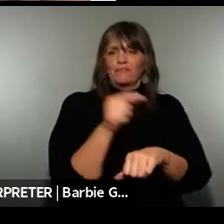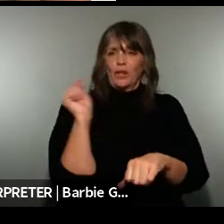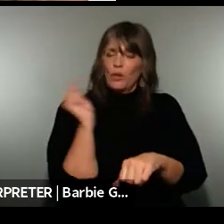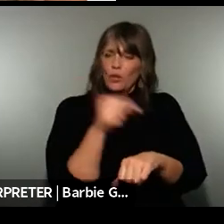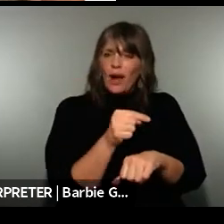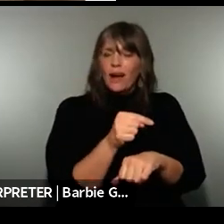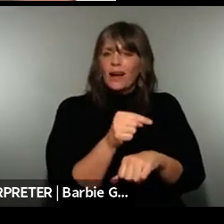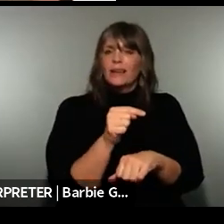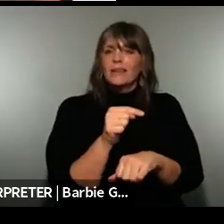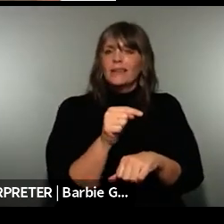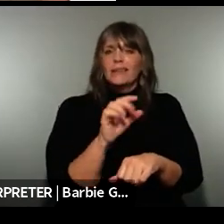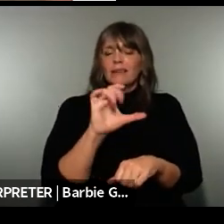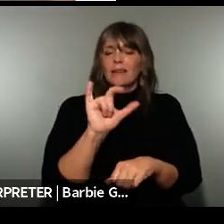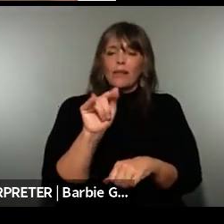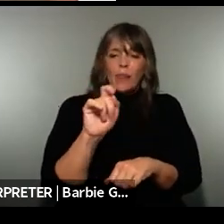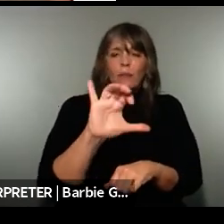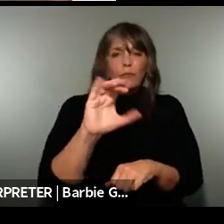folks.